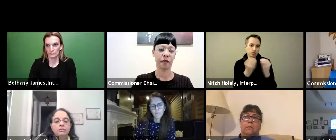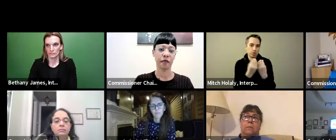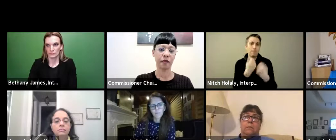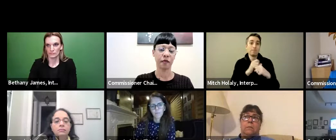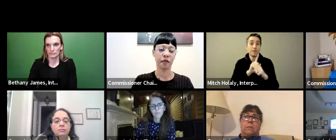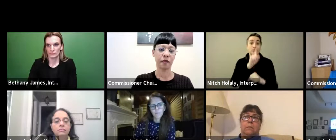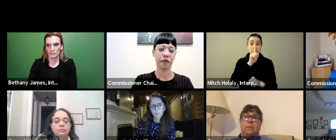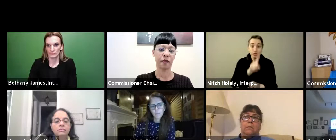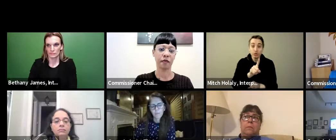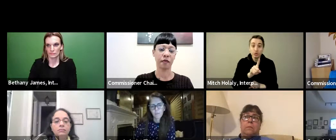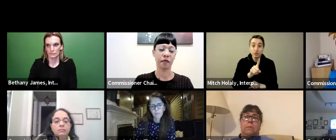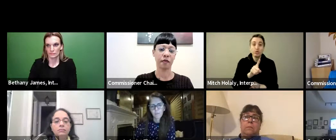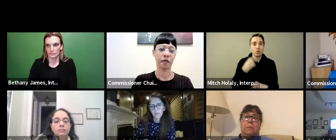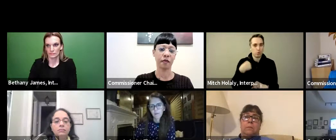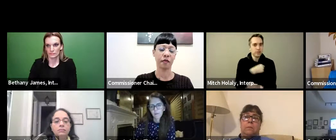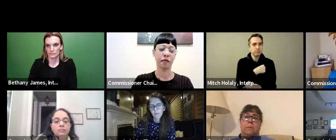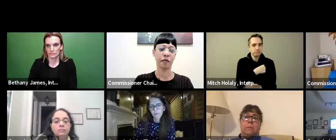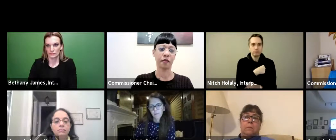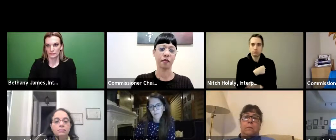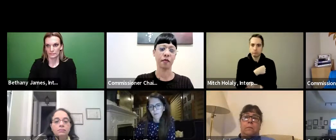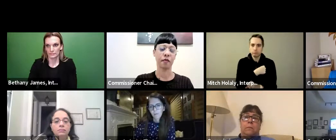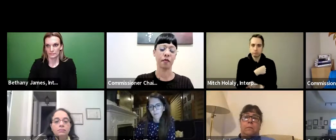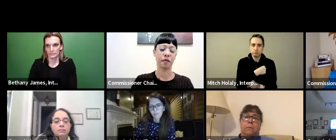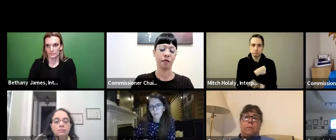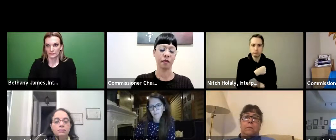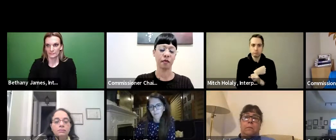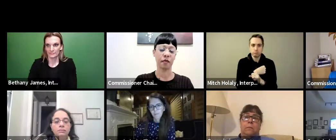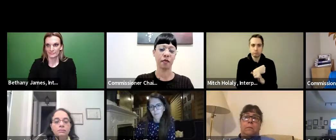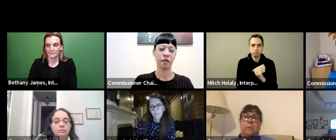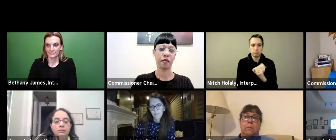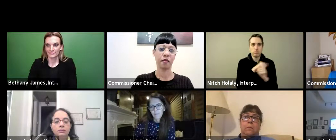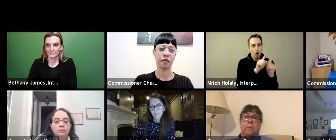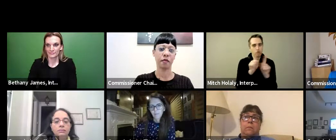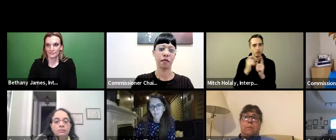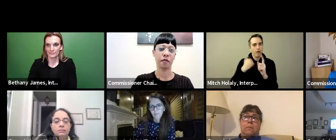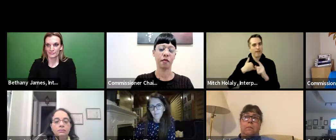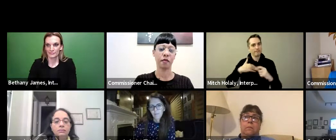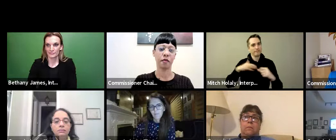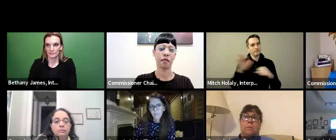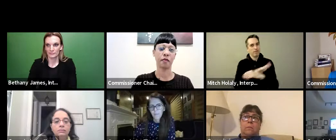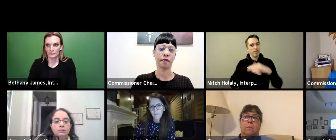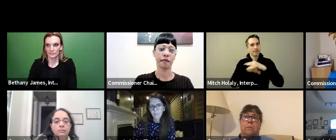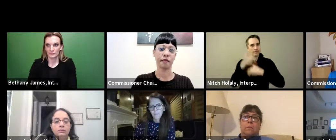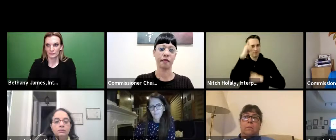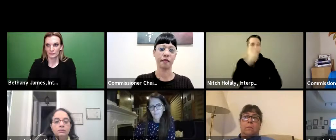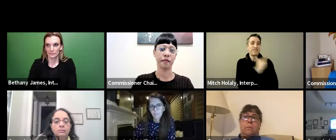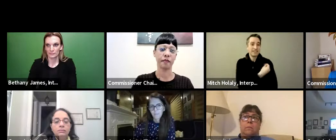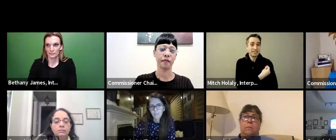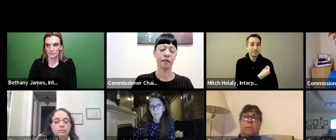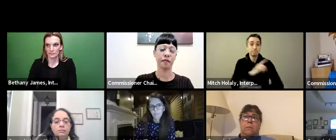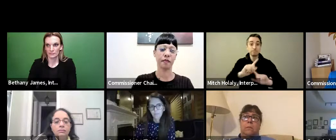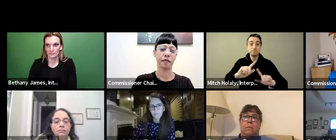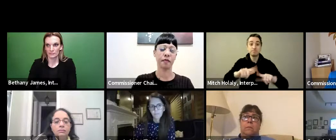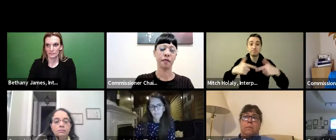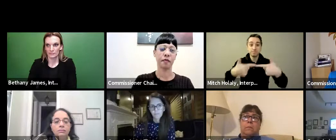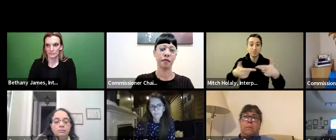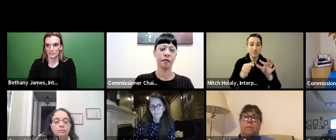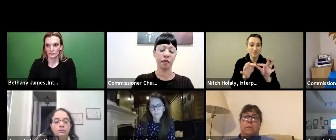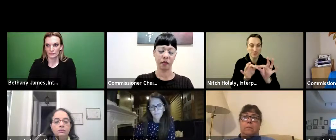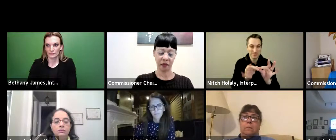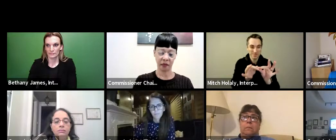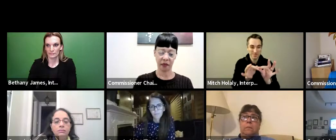that we are also be given access to the vaccines. Some of the other things is